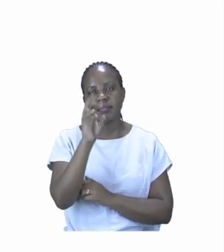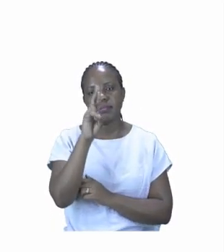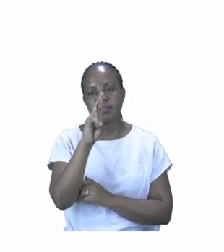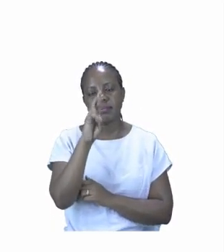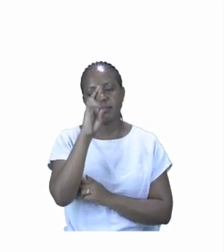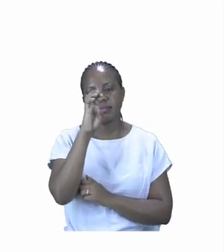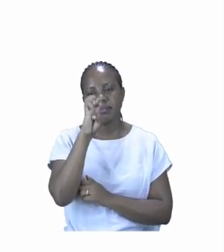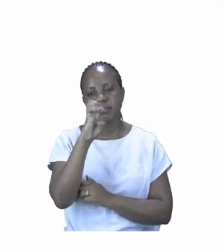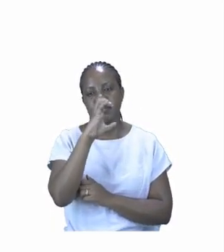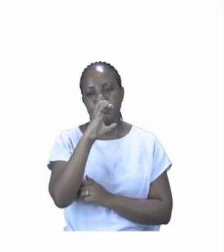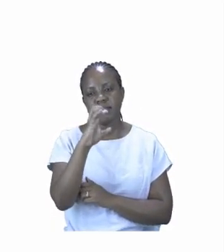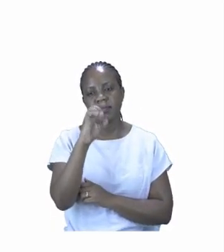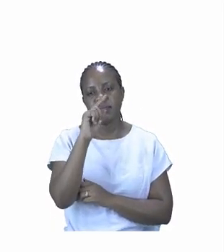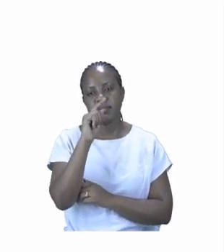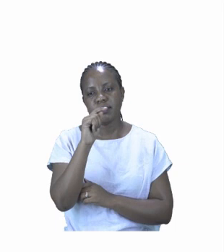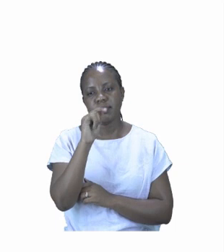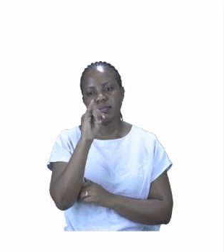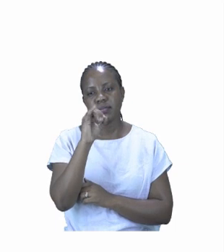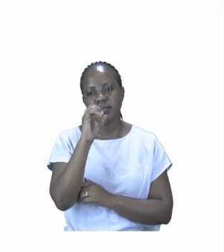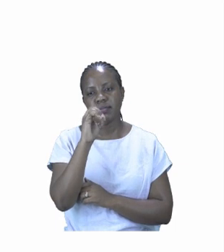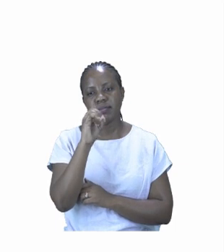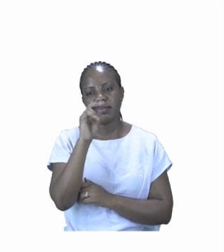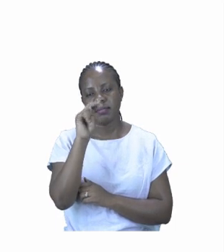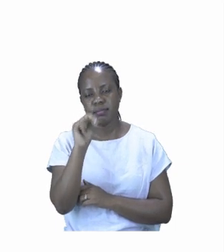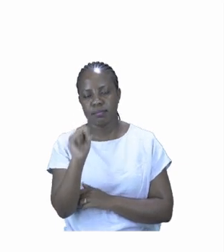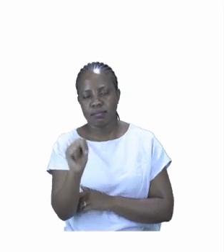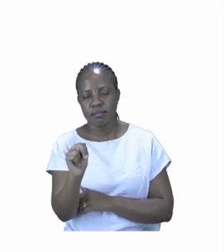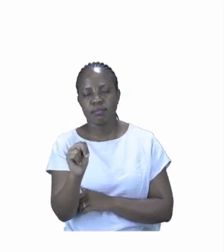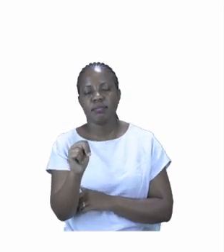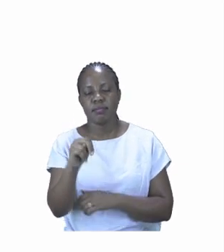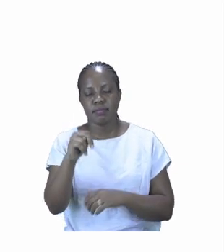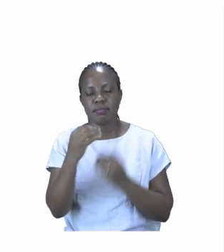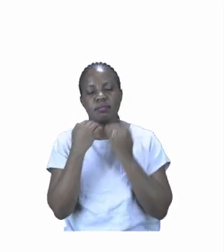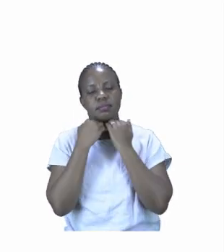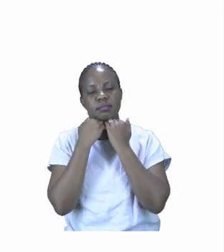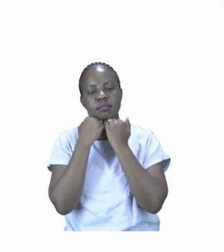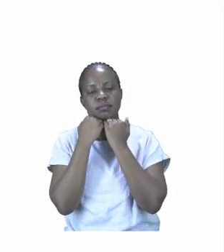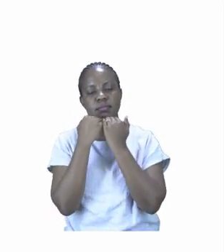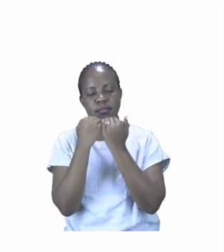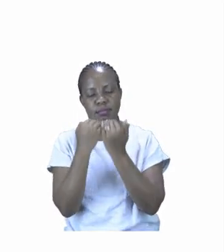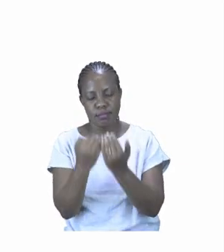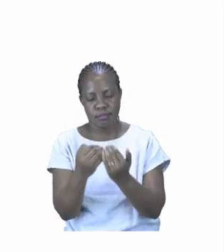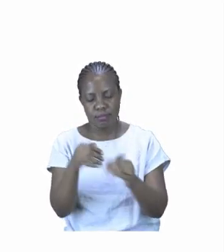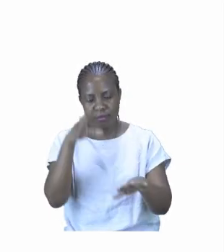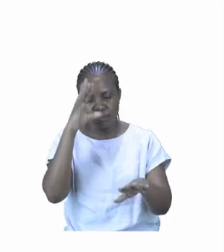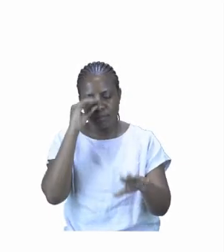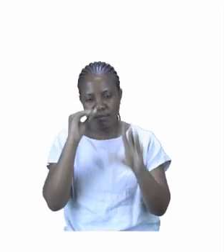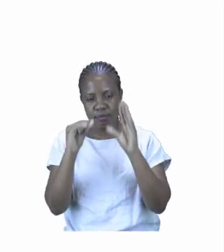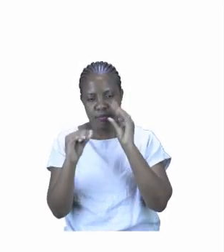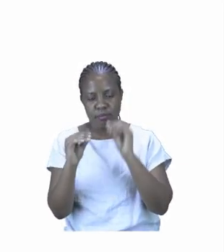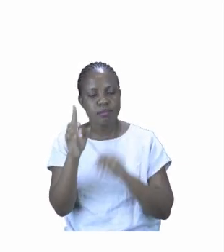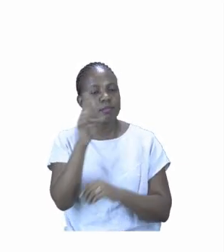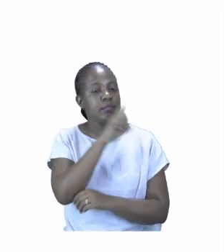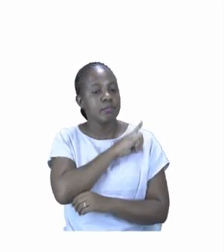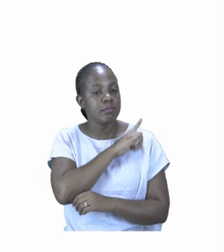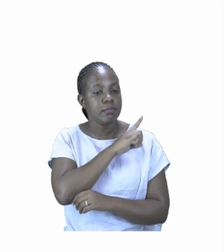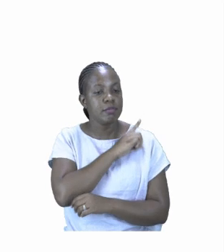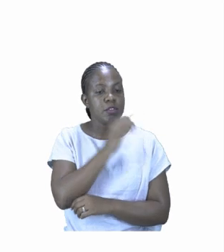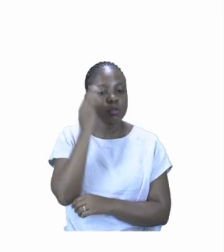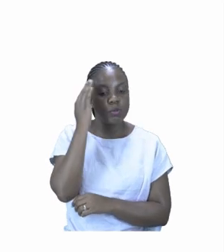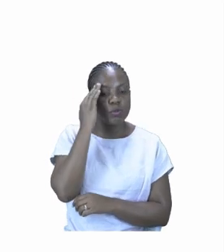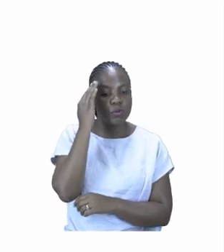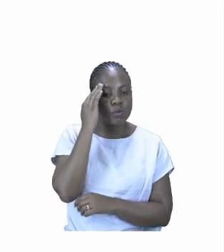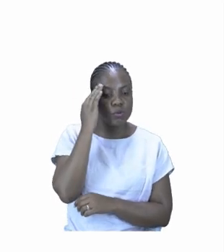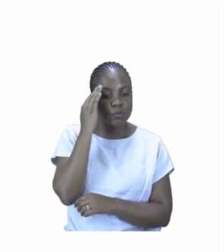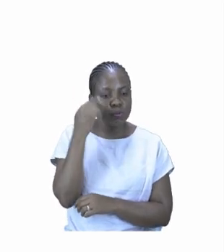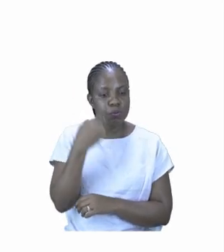that we'll be able to move around knowing where we came from and where we are going. It